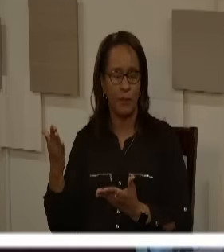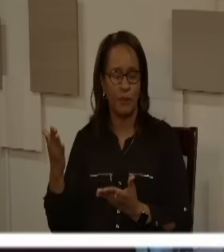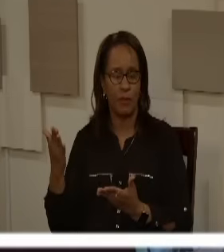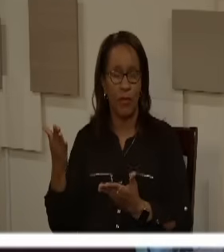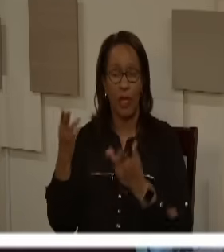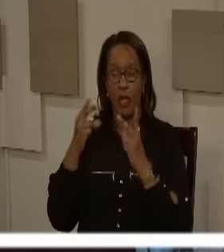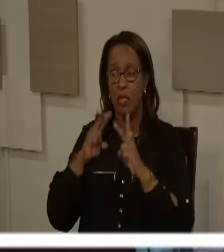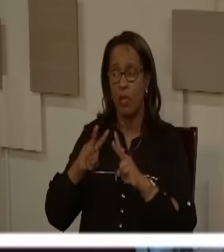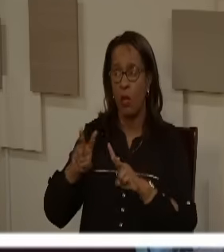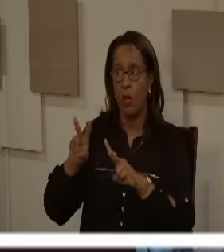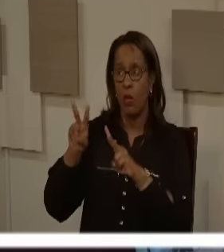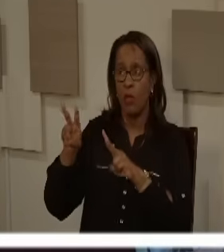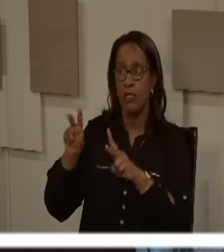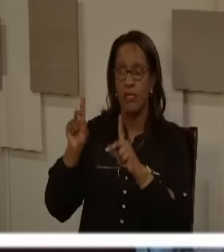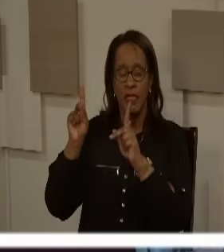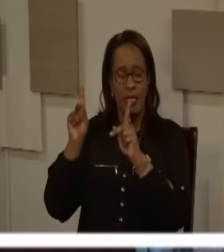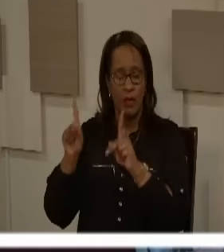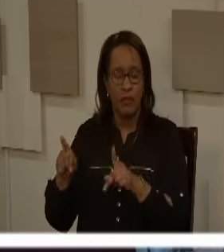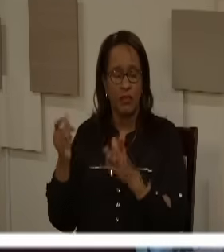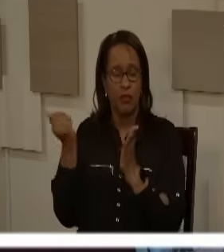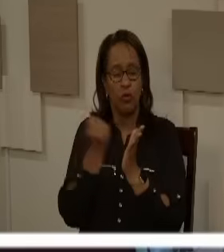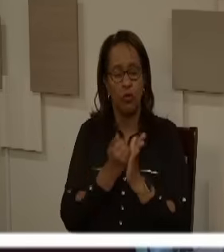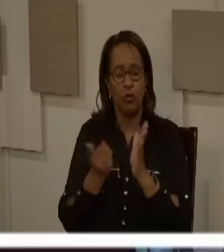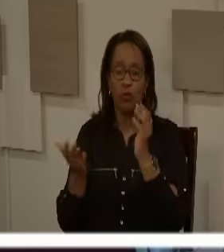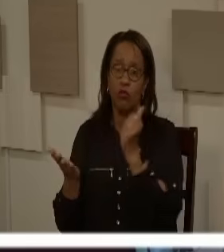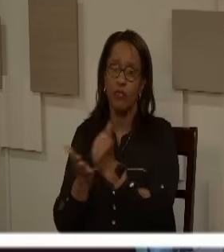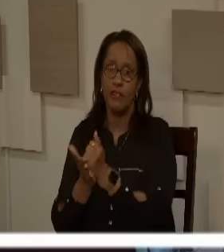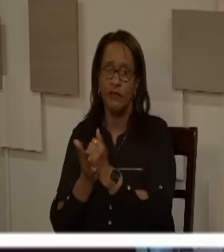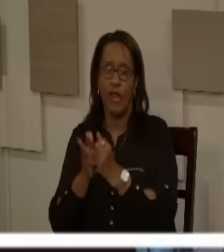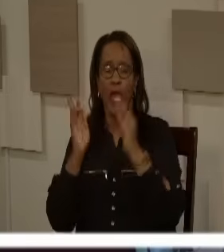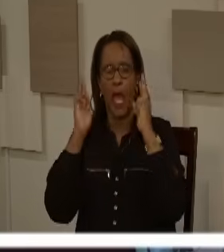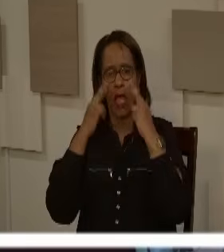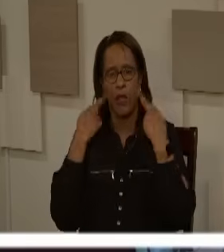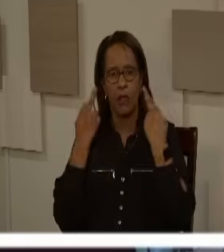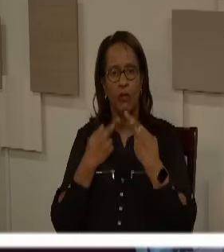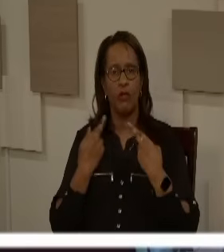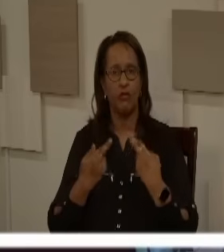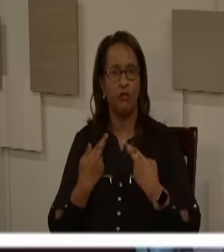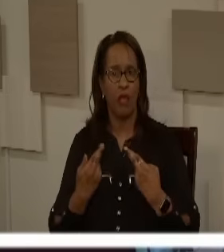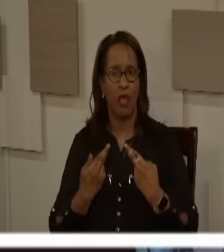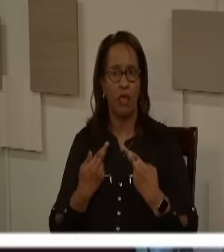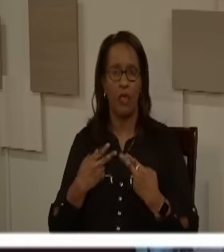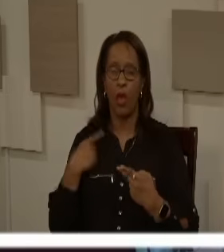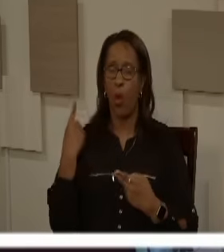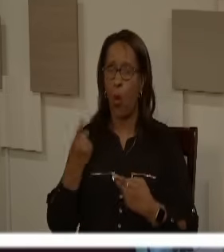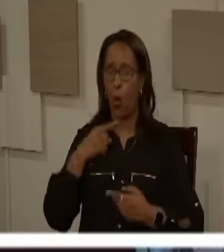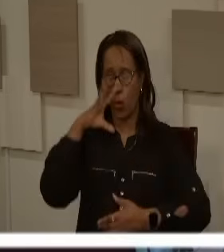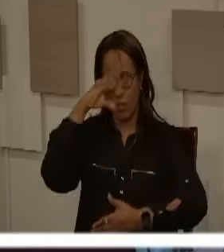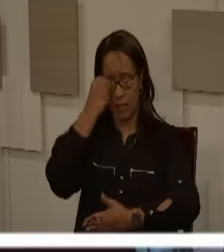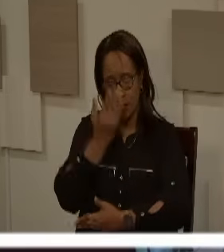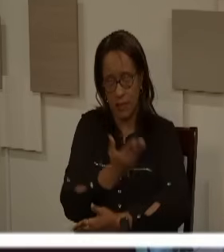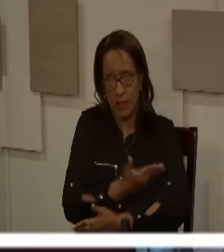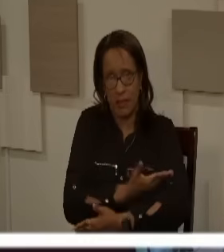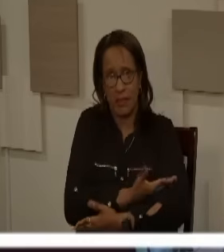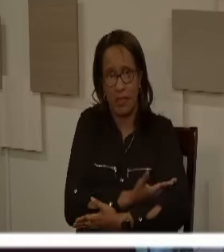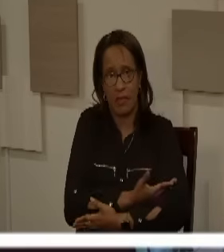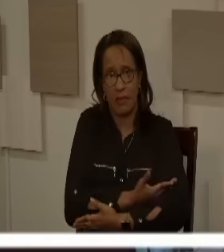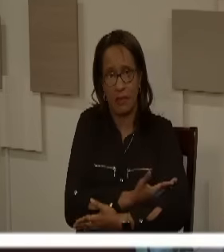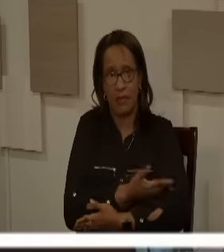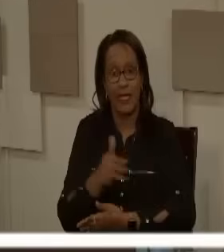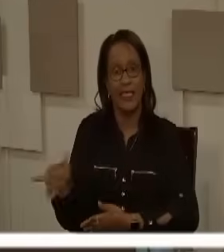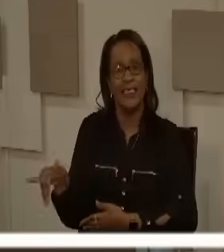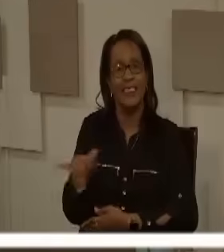have, and they will weep for him as for an only son, as for a firstborn